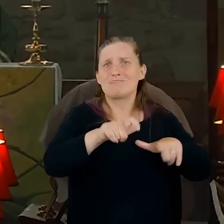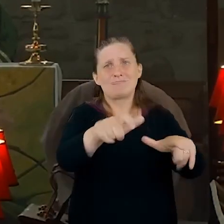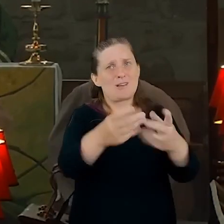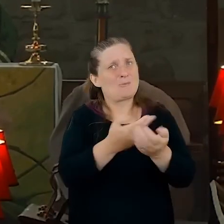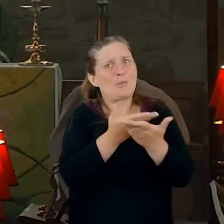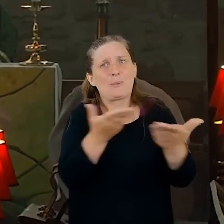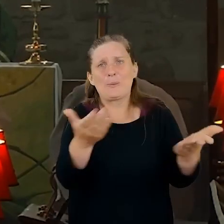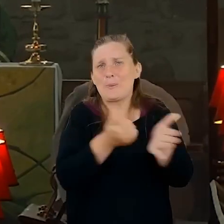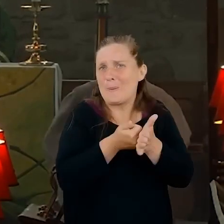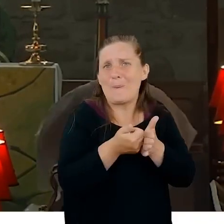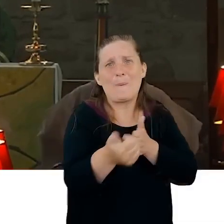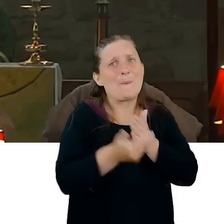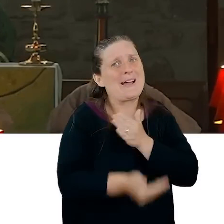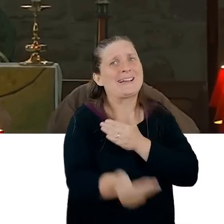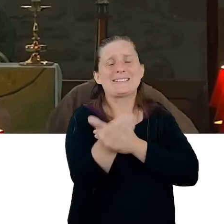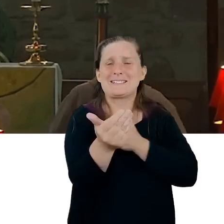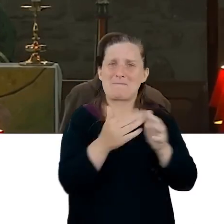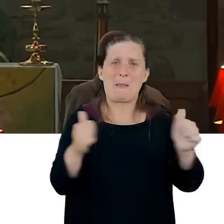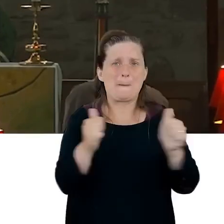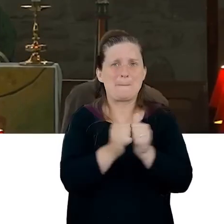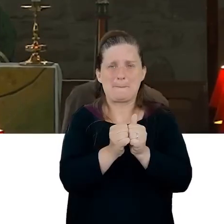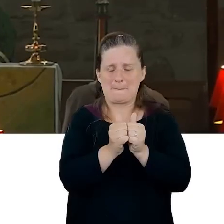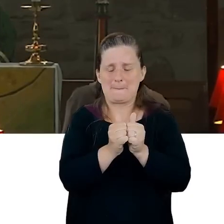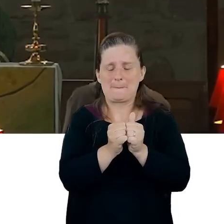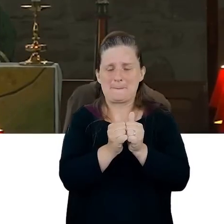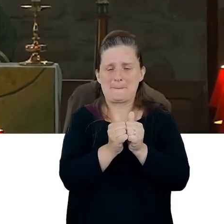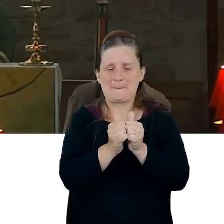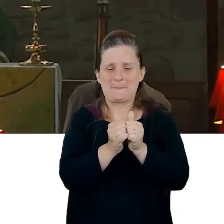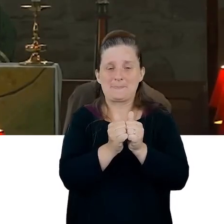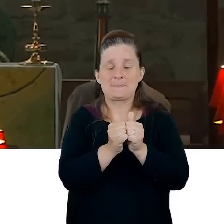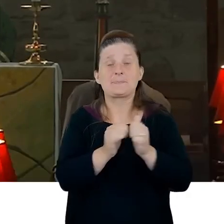you and remain with you always. Amen.